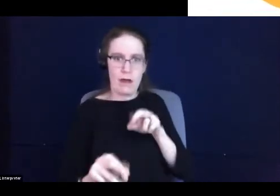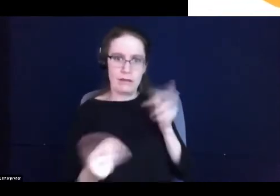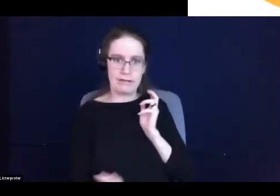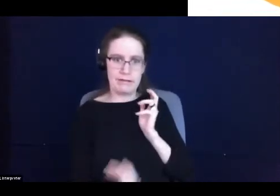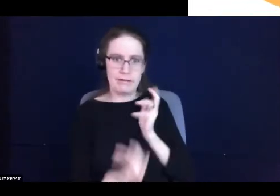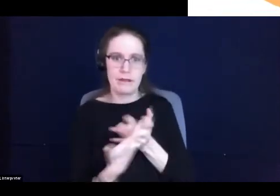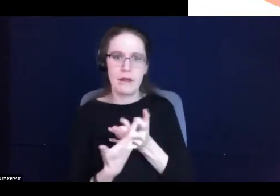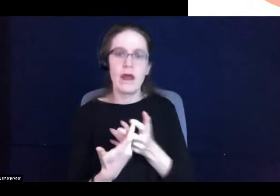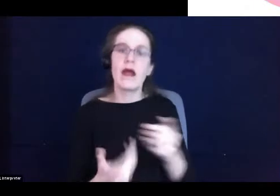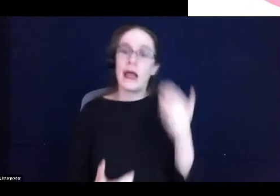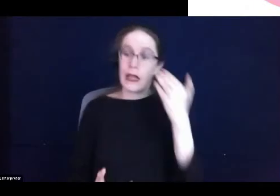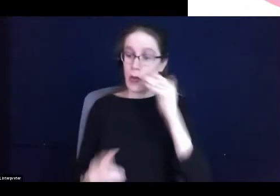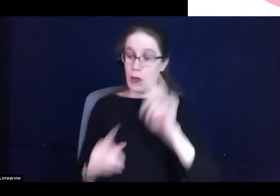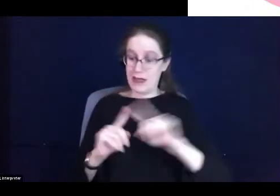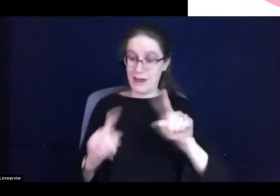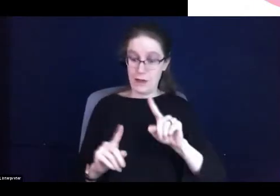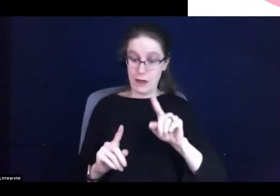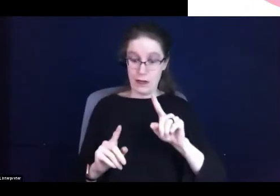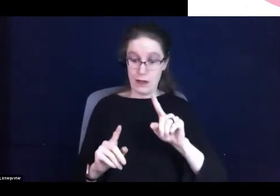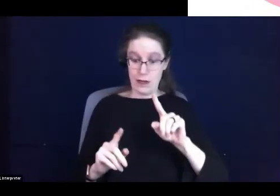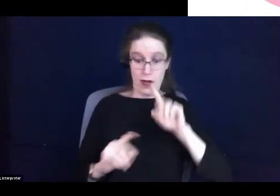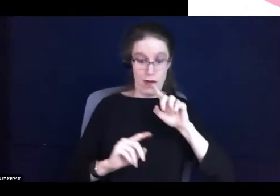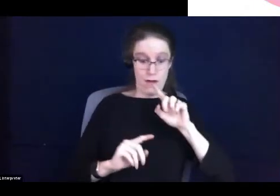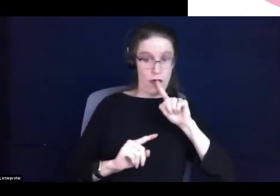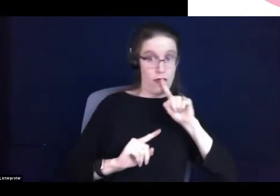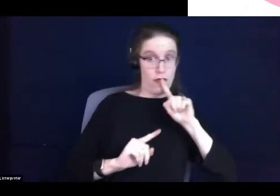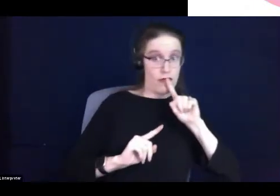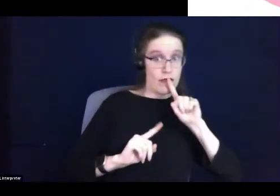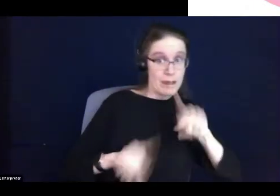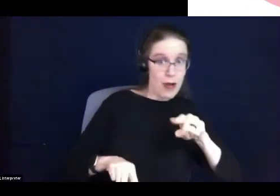between reacting and responding.